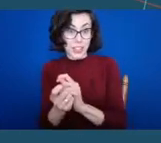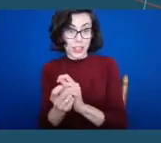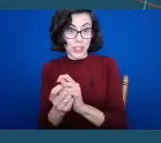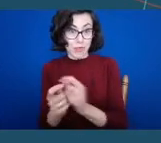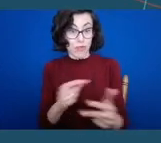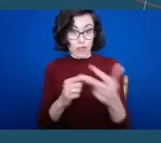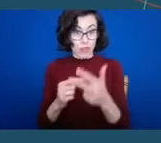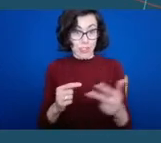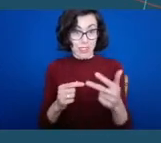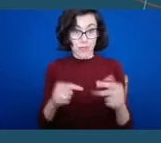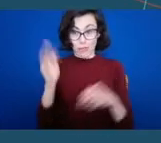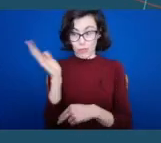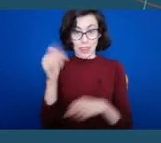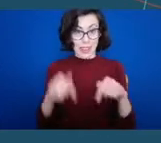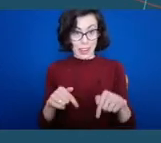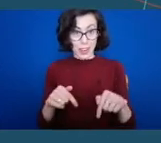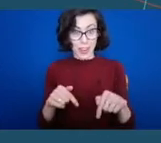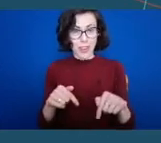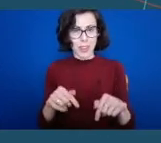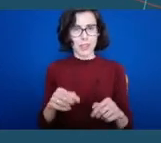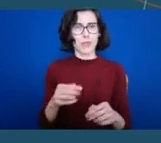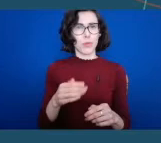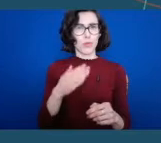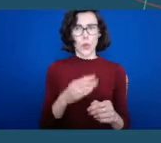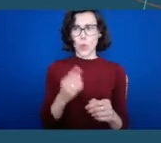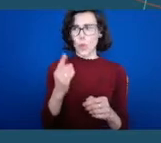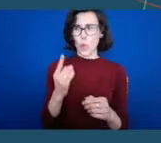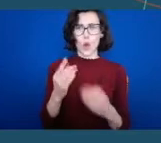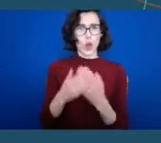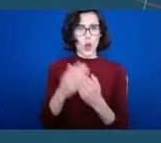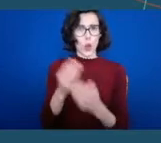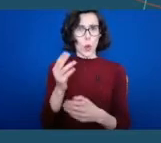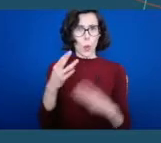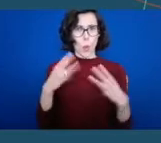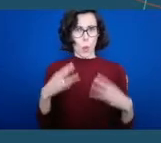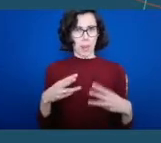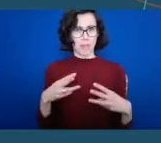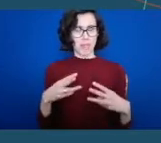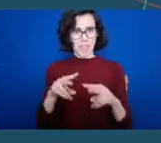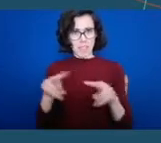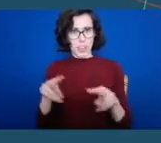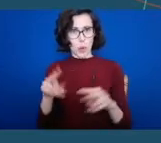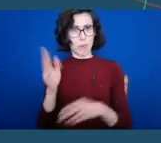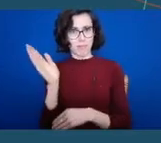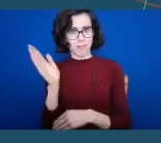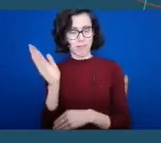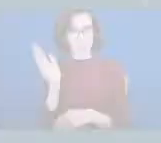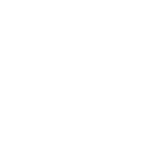how we have just heard from one very inspirational young woman, I suppose we should really start with another, and that is, of course, Joanne. Hiya,